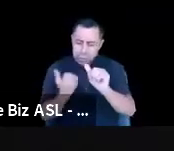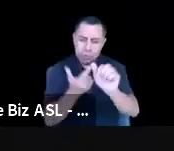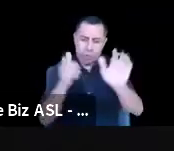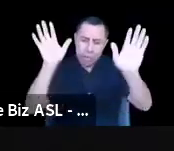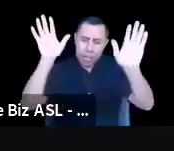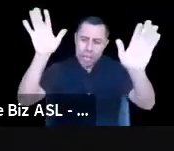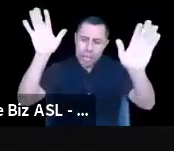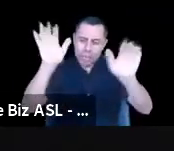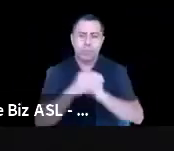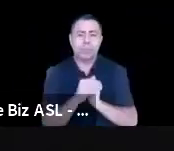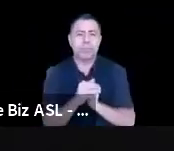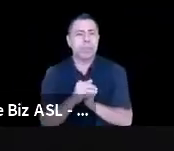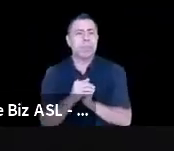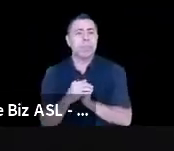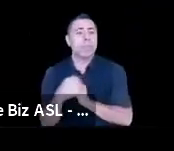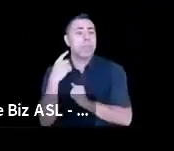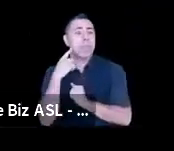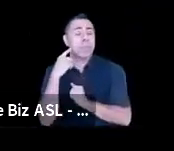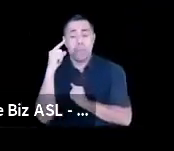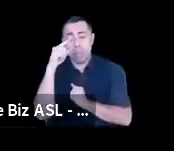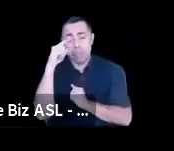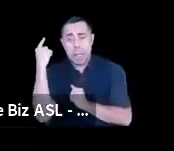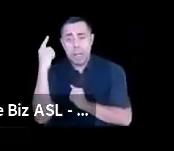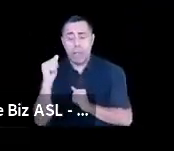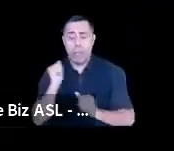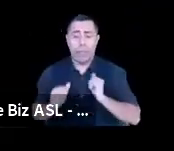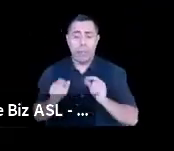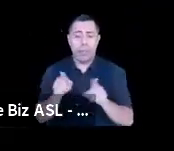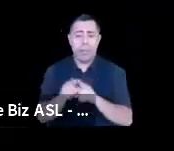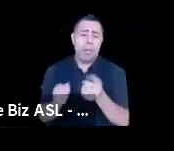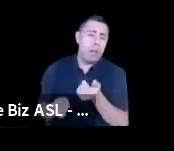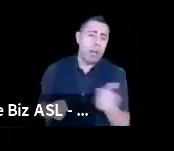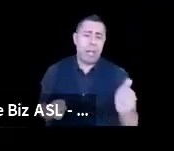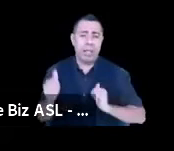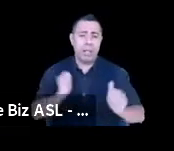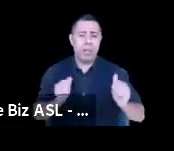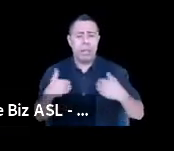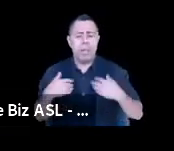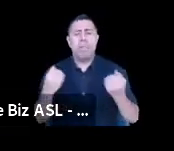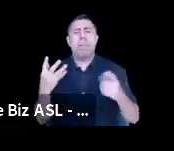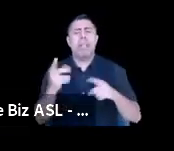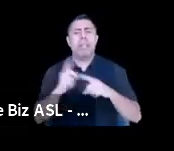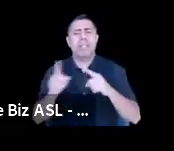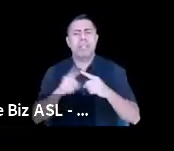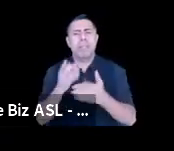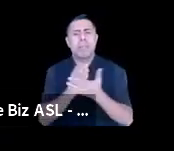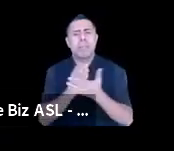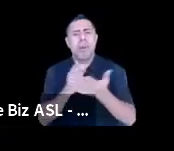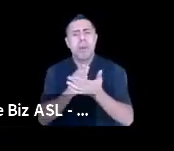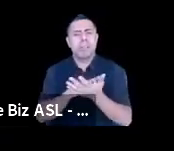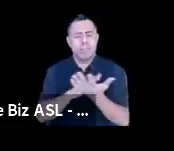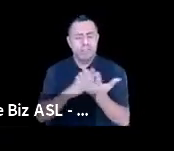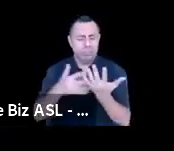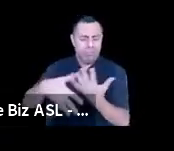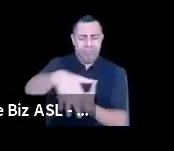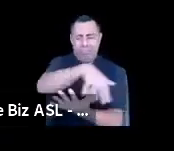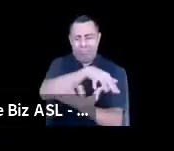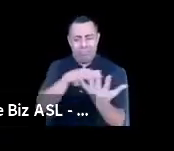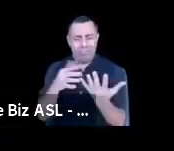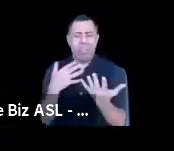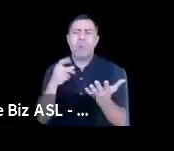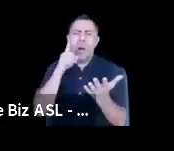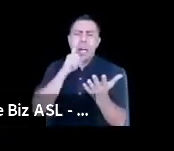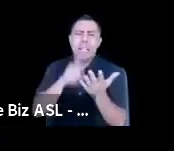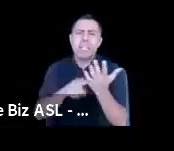has many different facets, many different aspects. You know, we want to try to explore as many of those as possible. So we just want to do as much about the